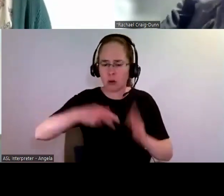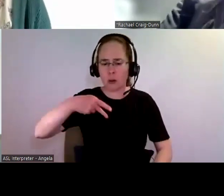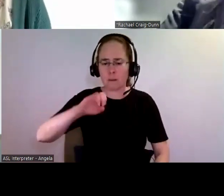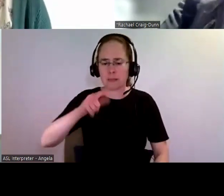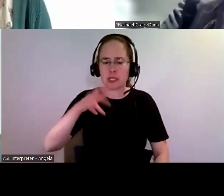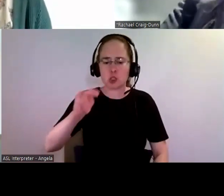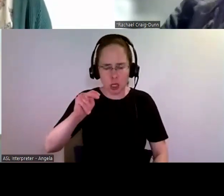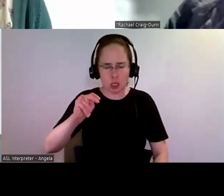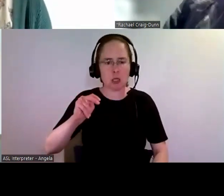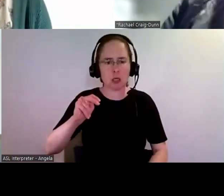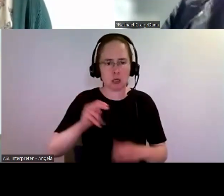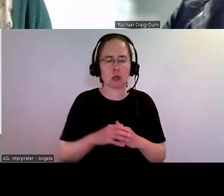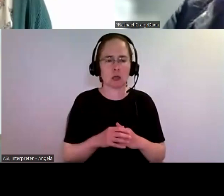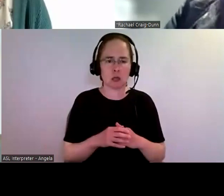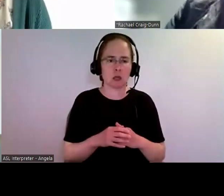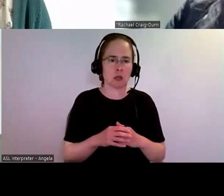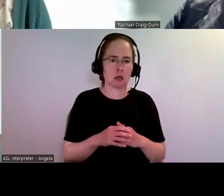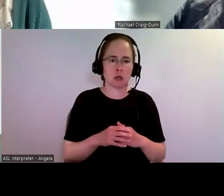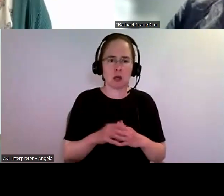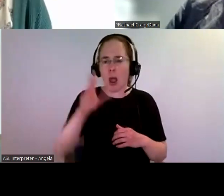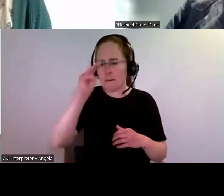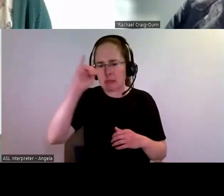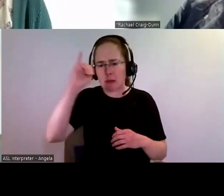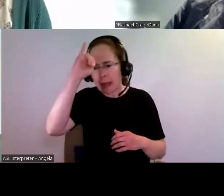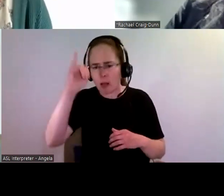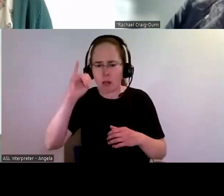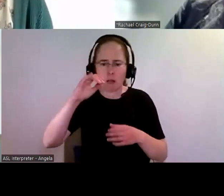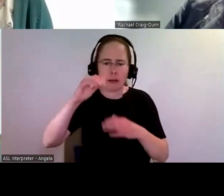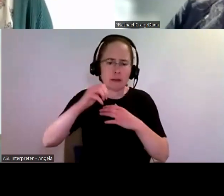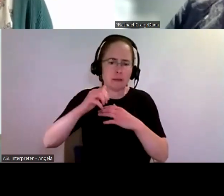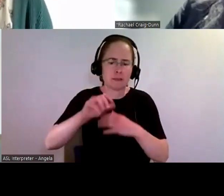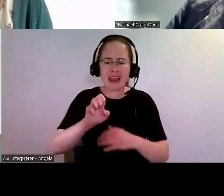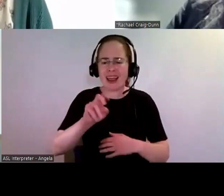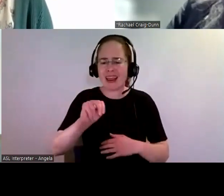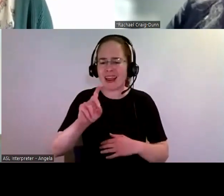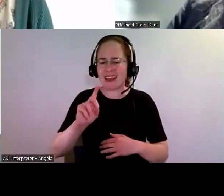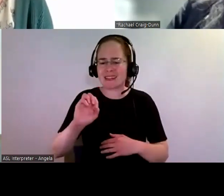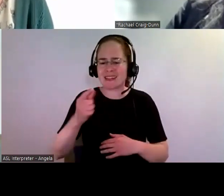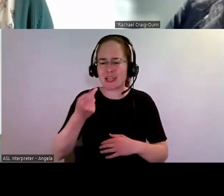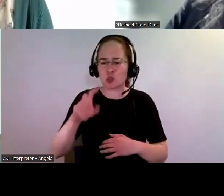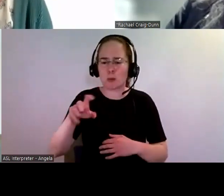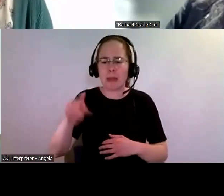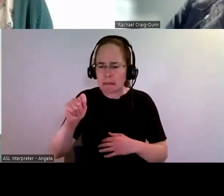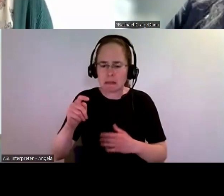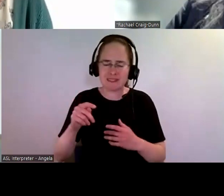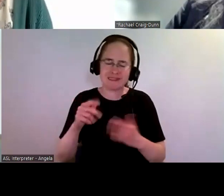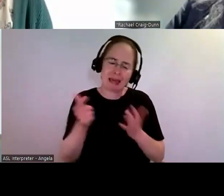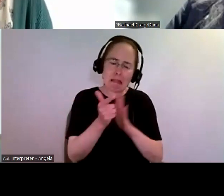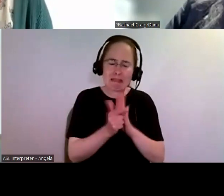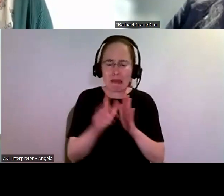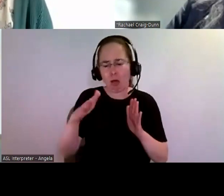mental petition, or mental ill and dangerous, all these different fancy terms that are kind of legal-ish